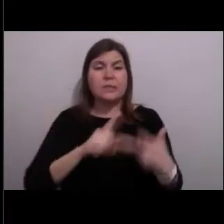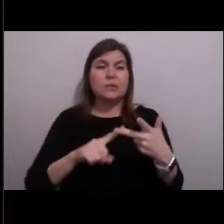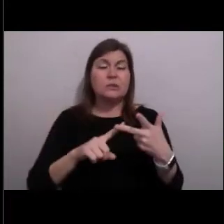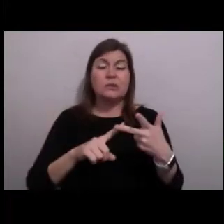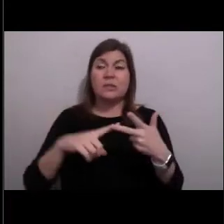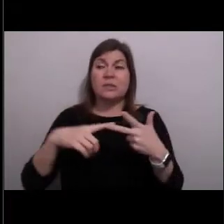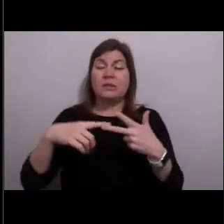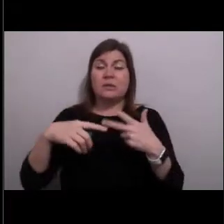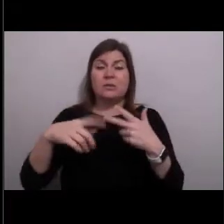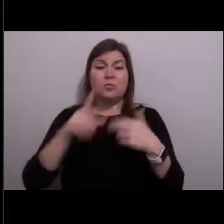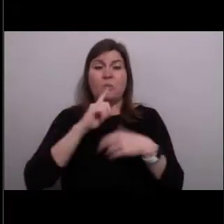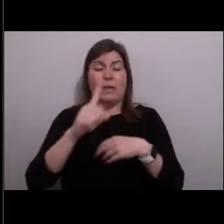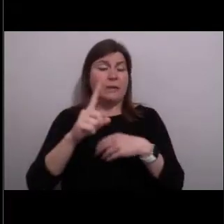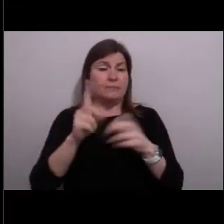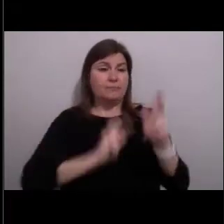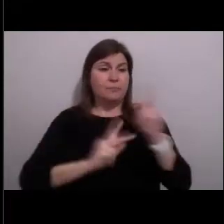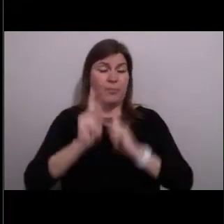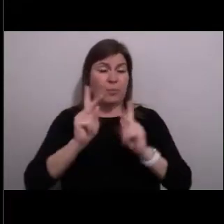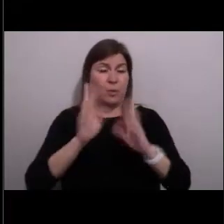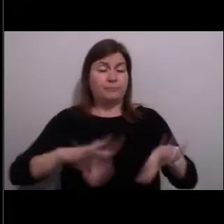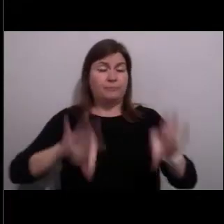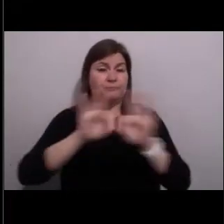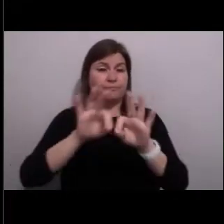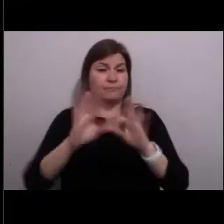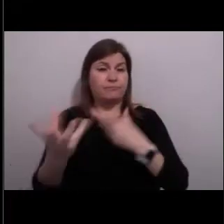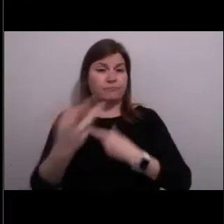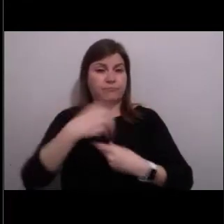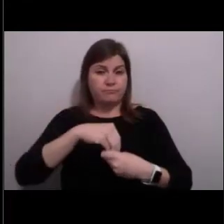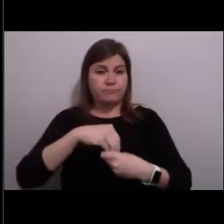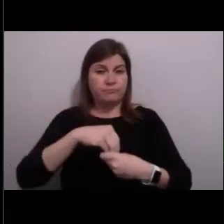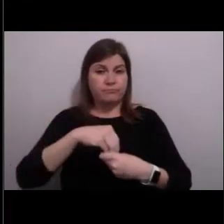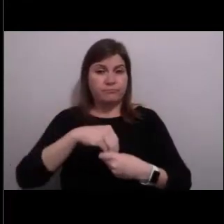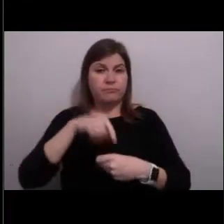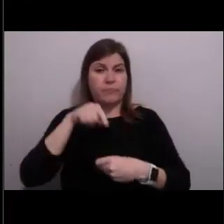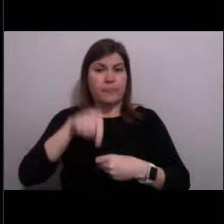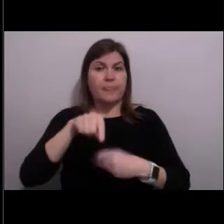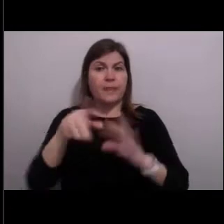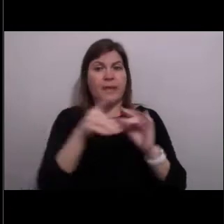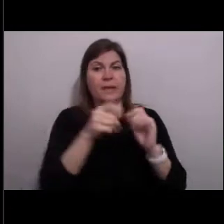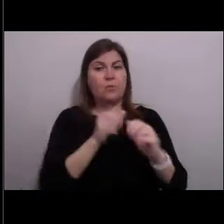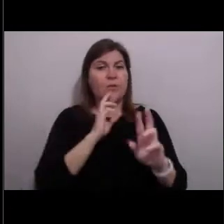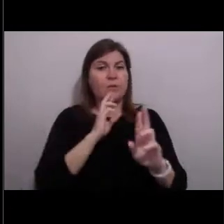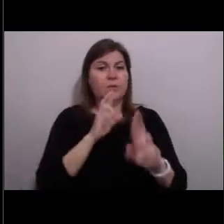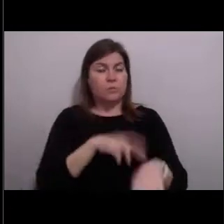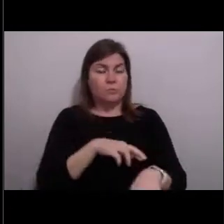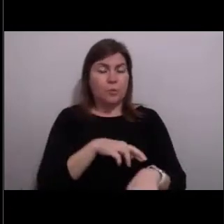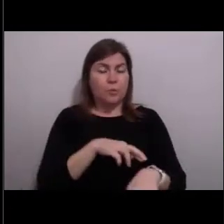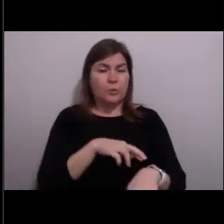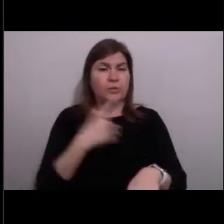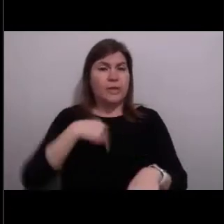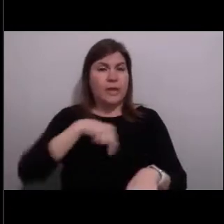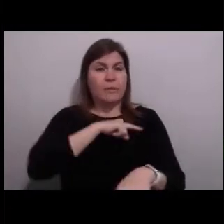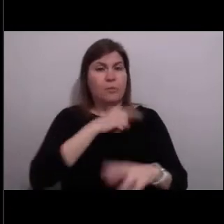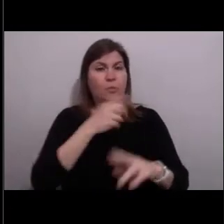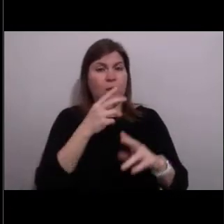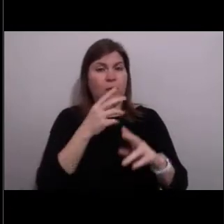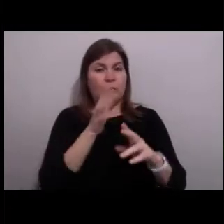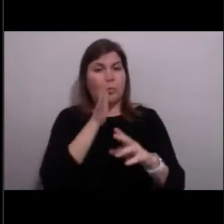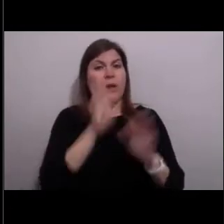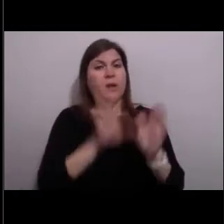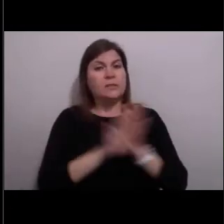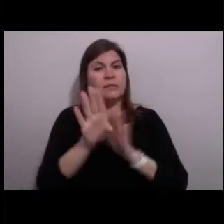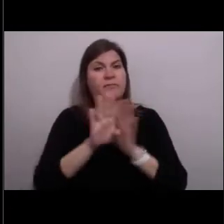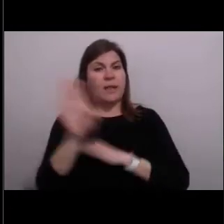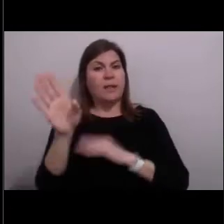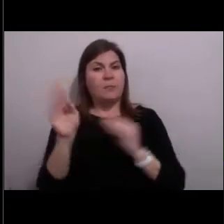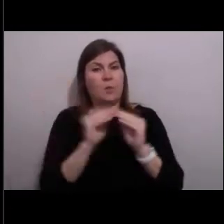for the report, for the recommendations the report made, that we are going to be building on, because we do believe that that is what enabled us to